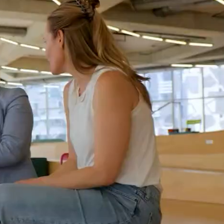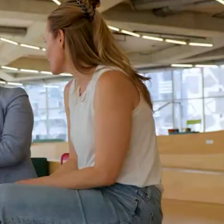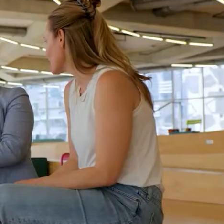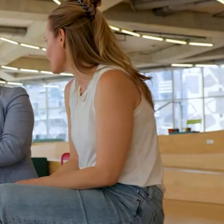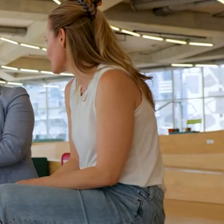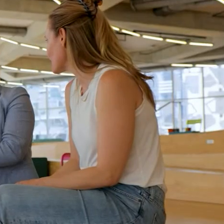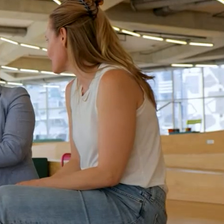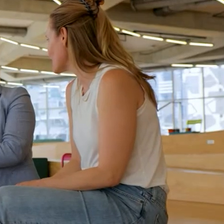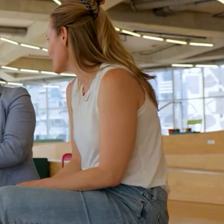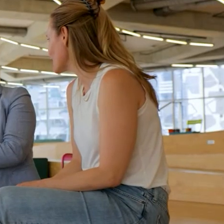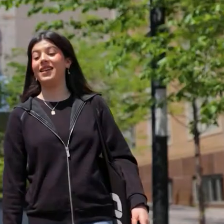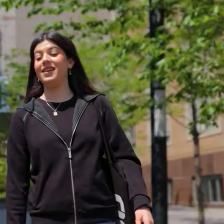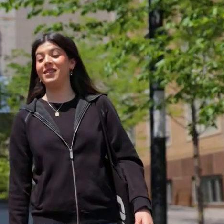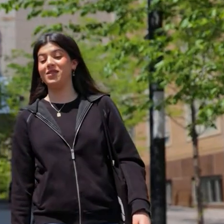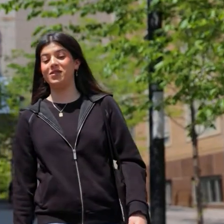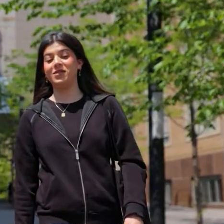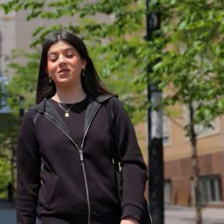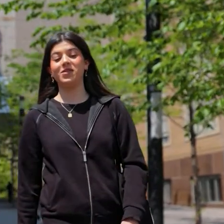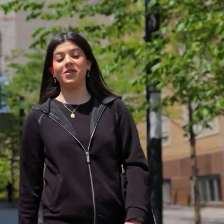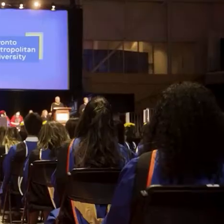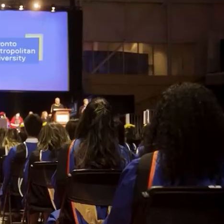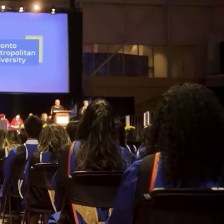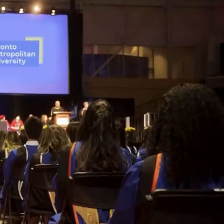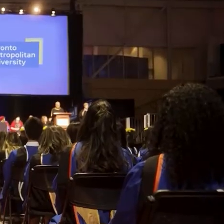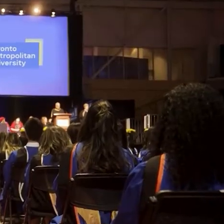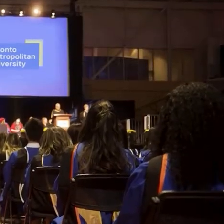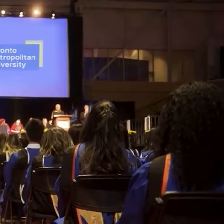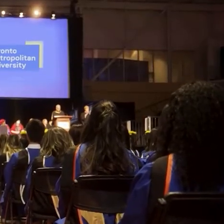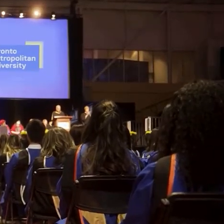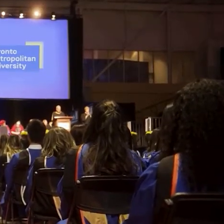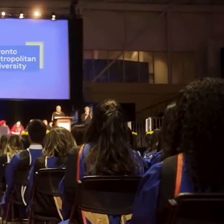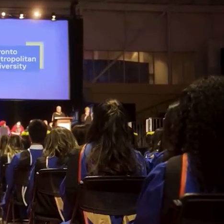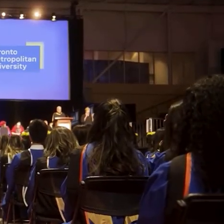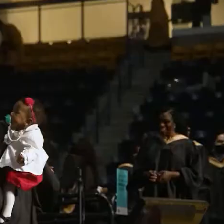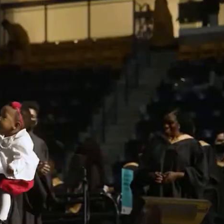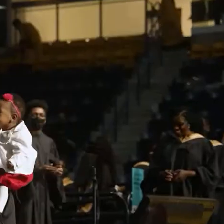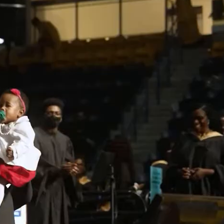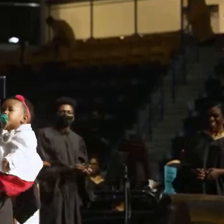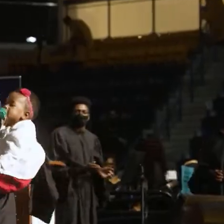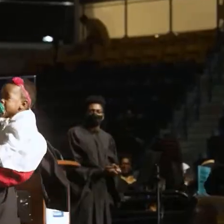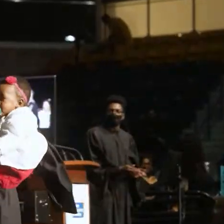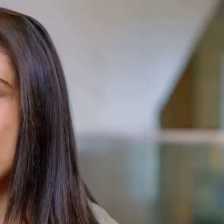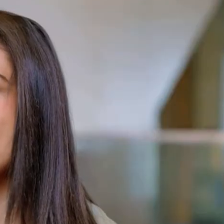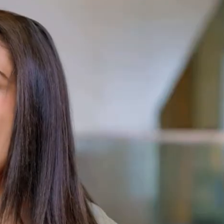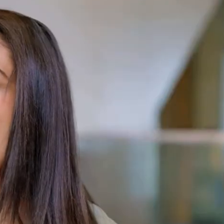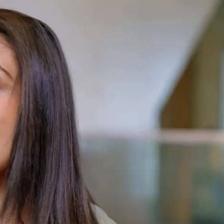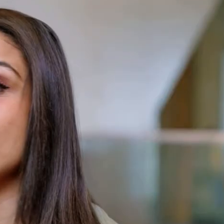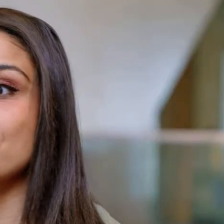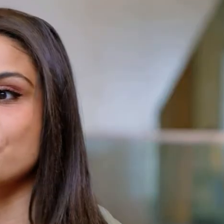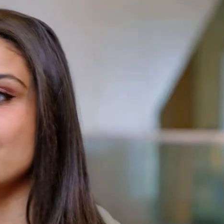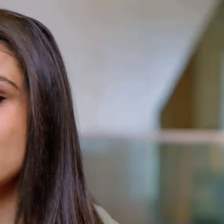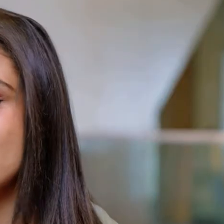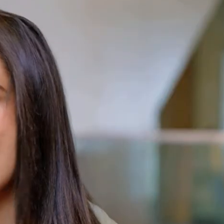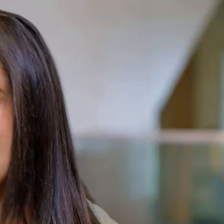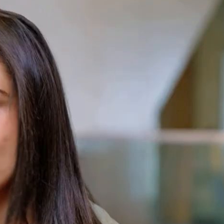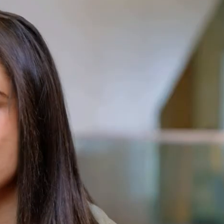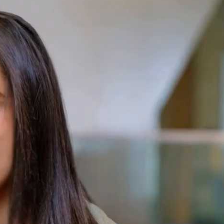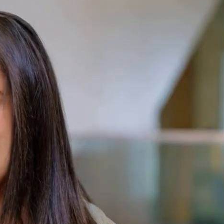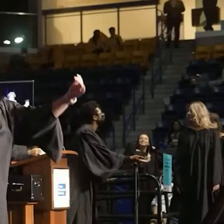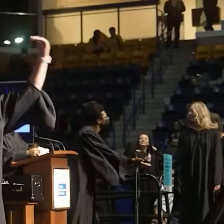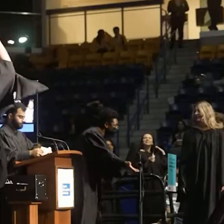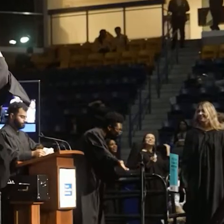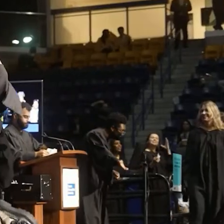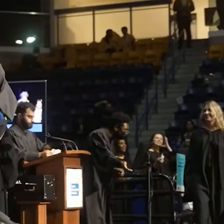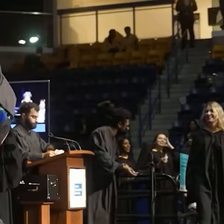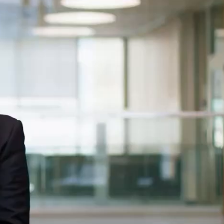remember exactly how I felt when I was in your seat on this very day. I definitely had a mixture of